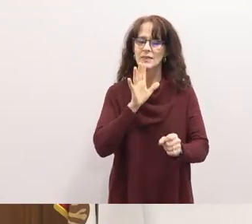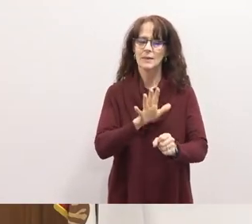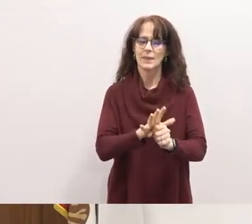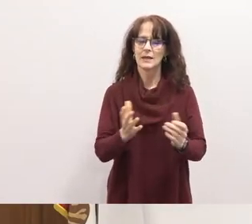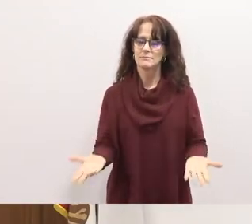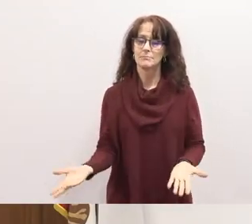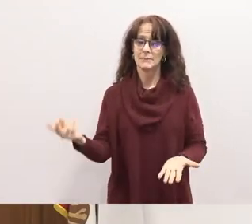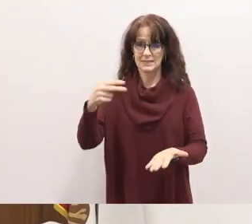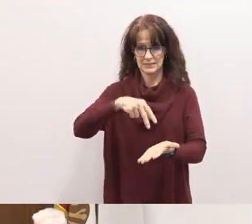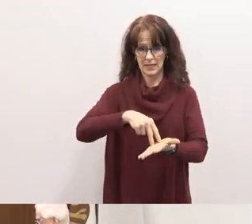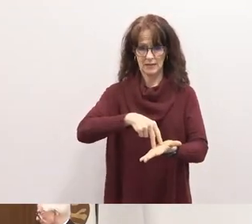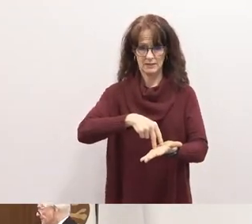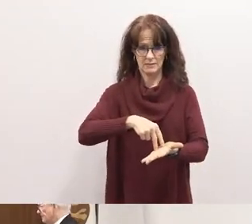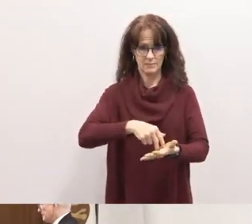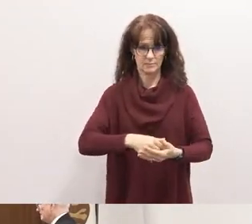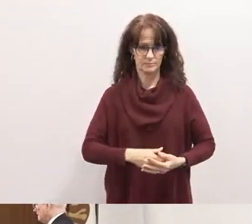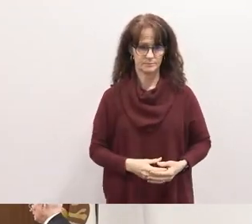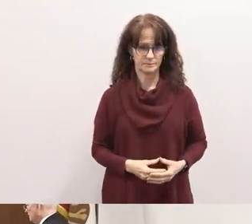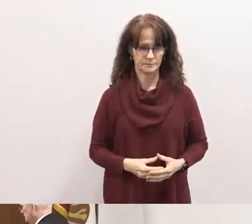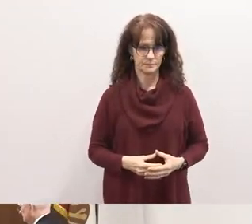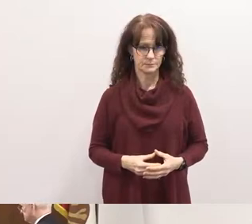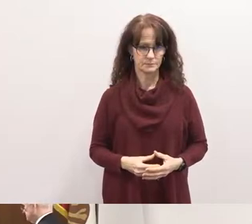stand.